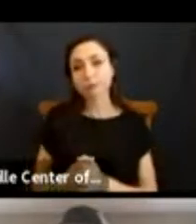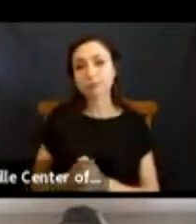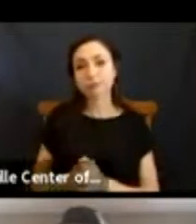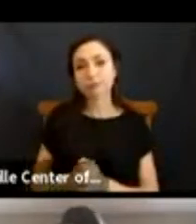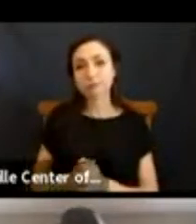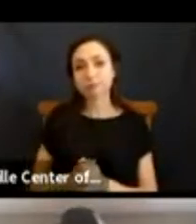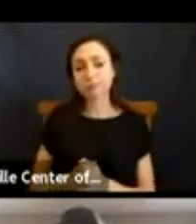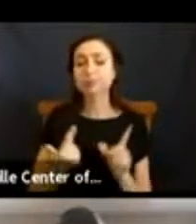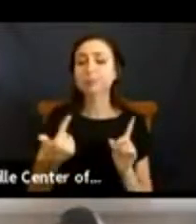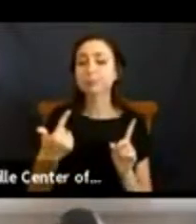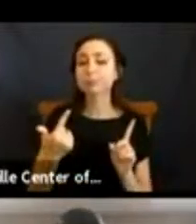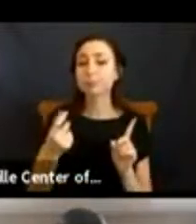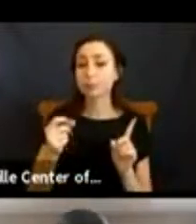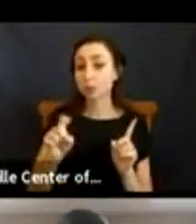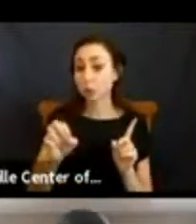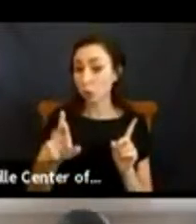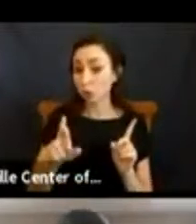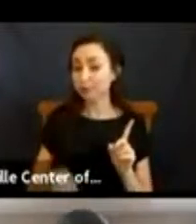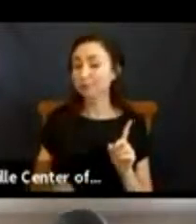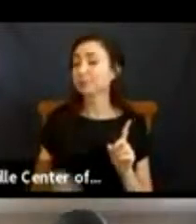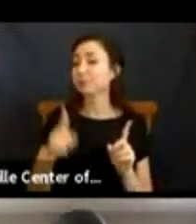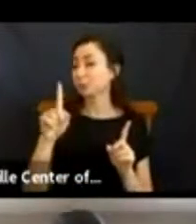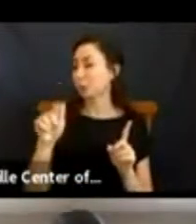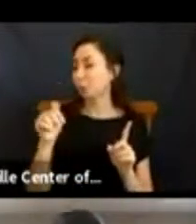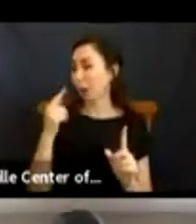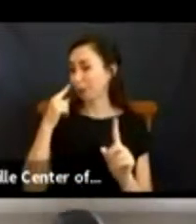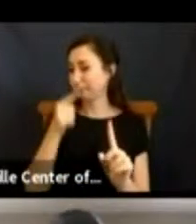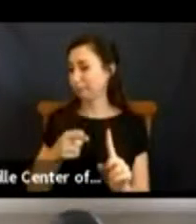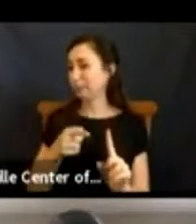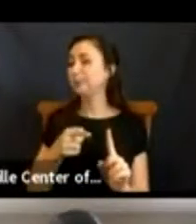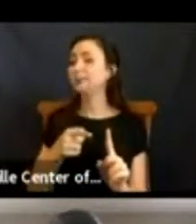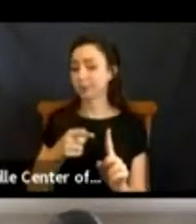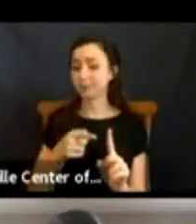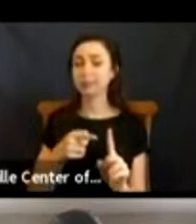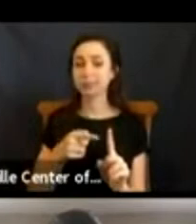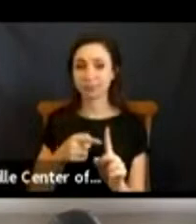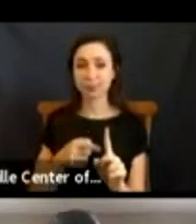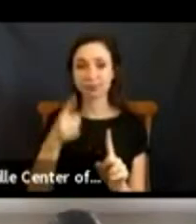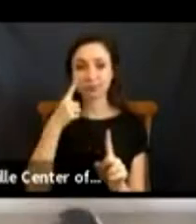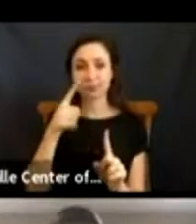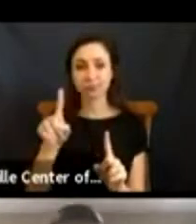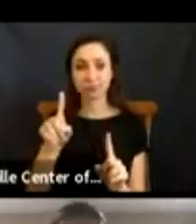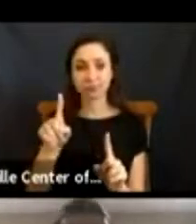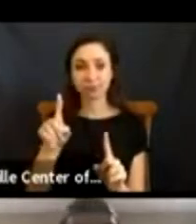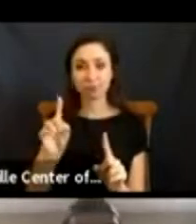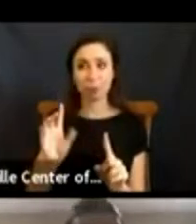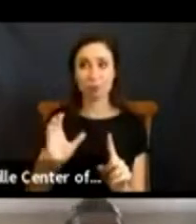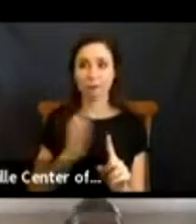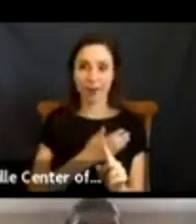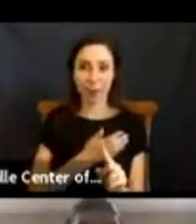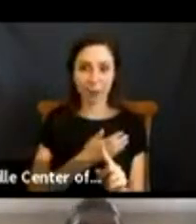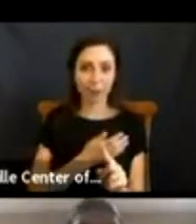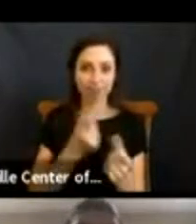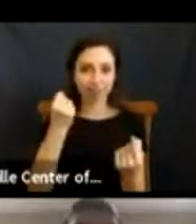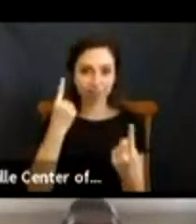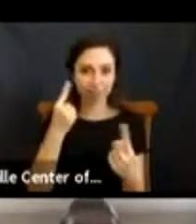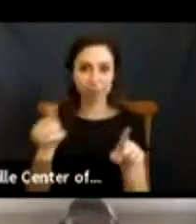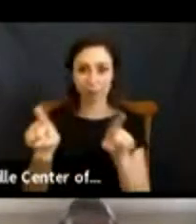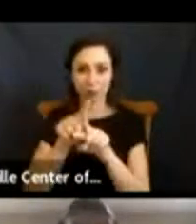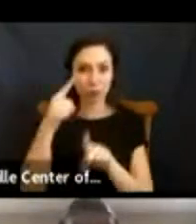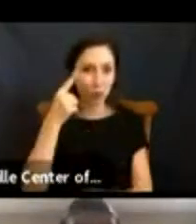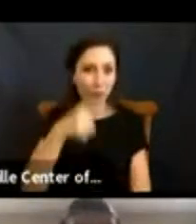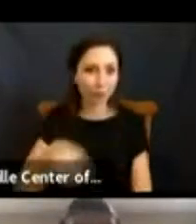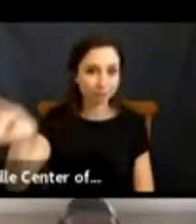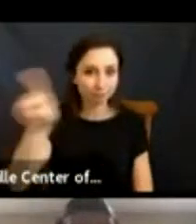One other point of discussion, and this is for our consumption, but also for public consumption.